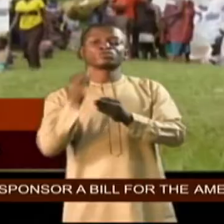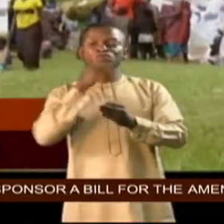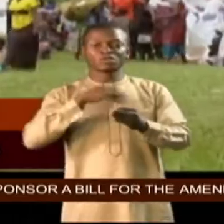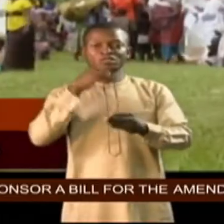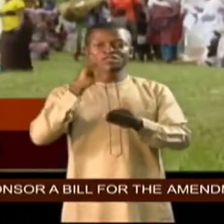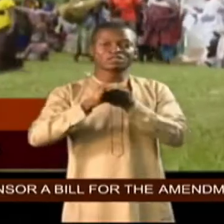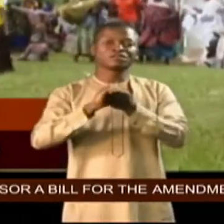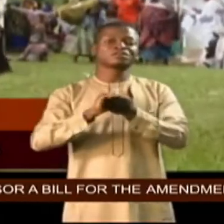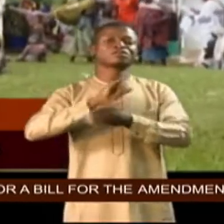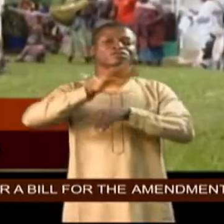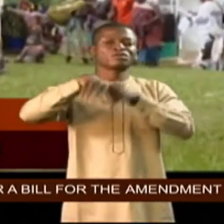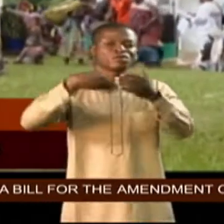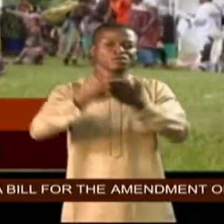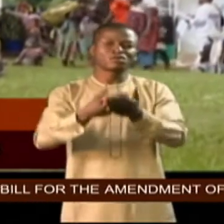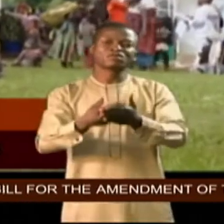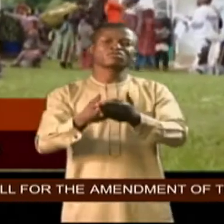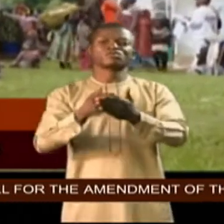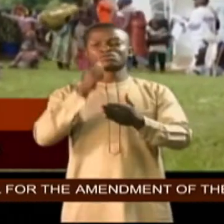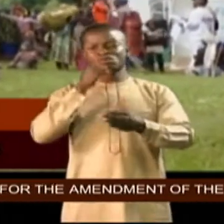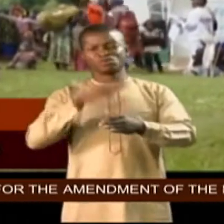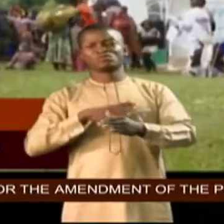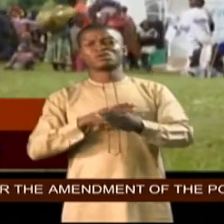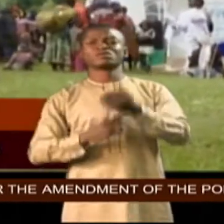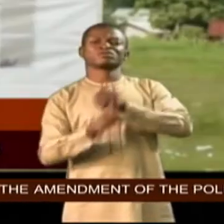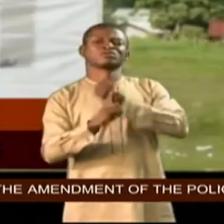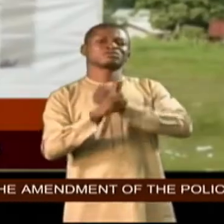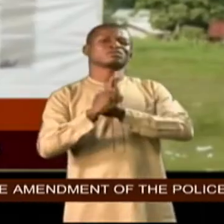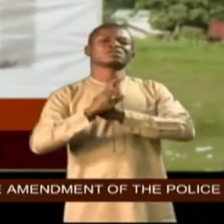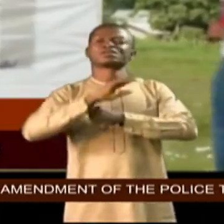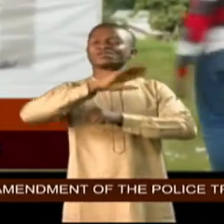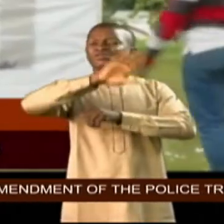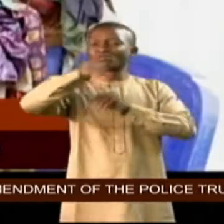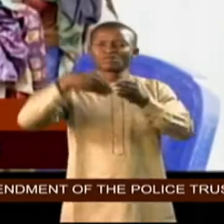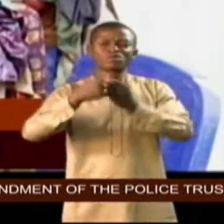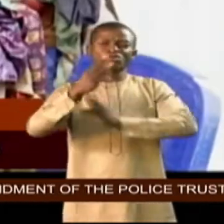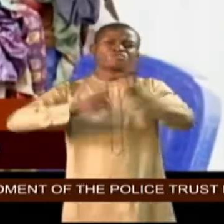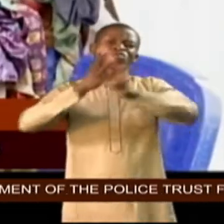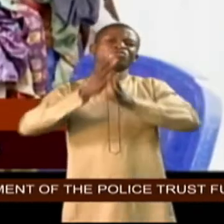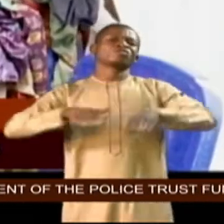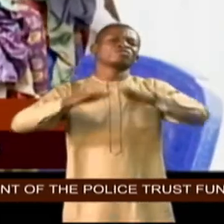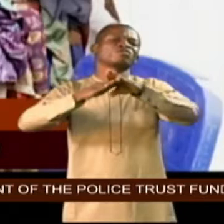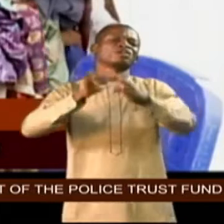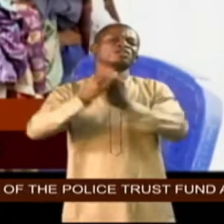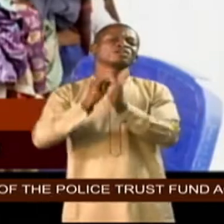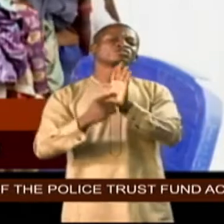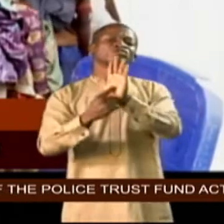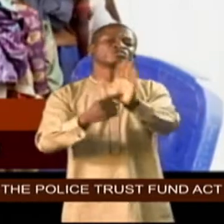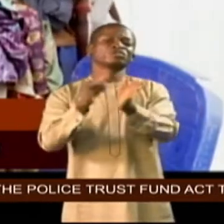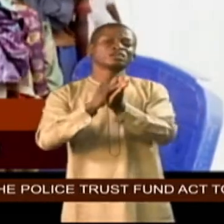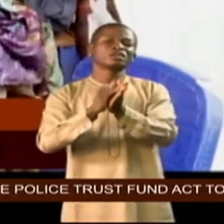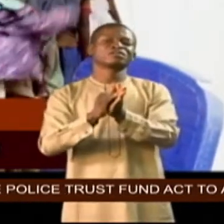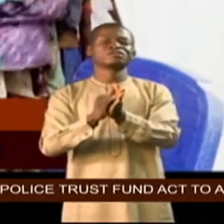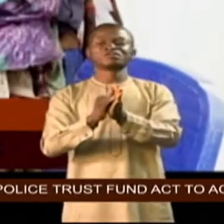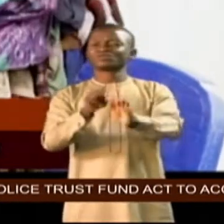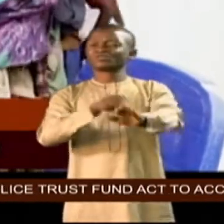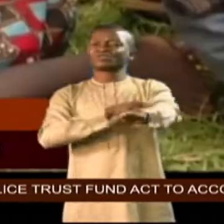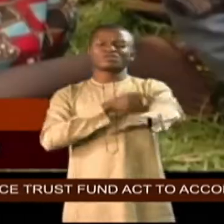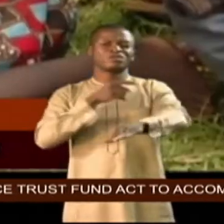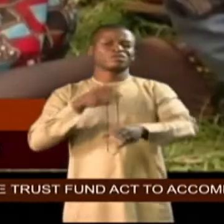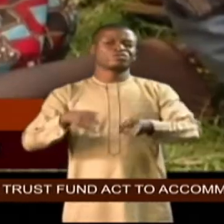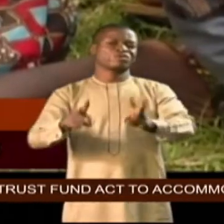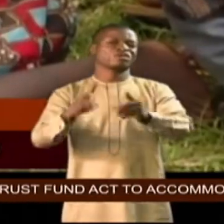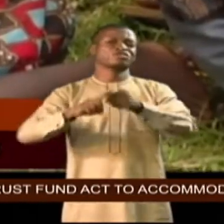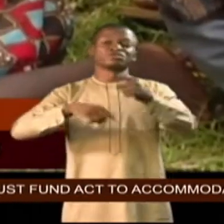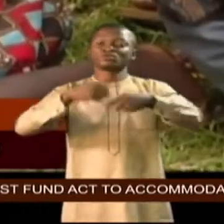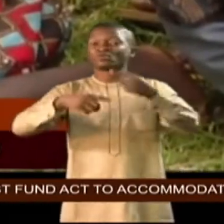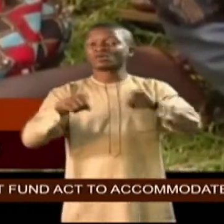are unfolding daily in the lives of girls around the world, which shows that there is still a long way to go,